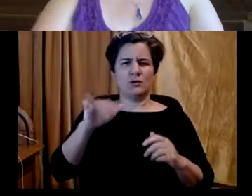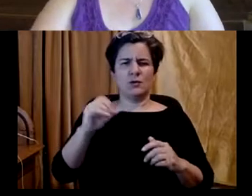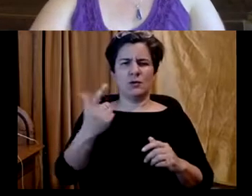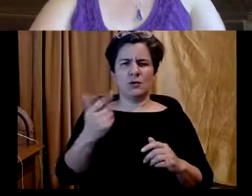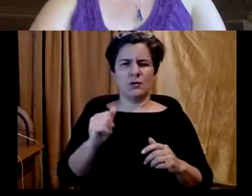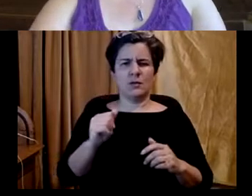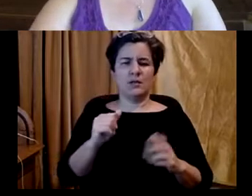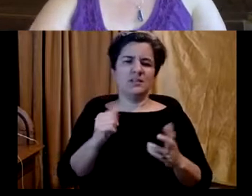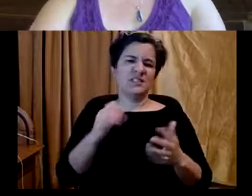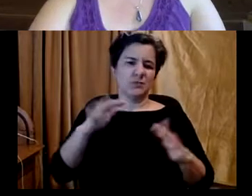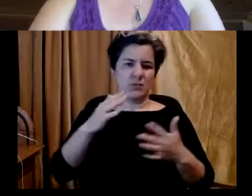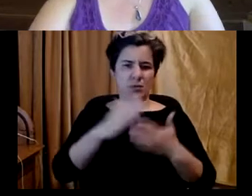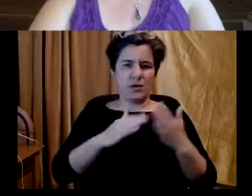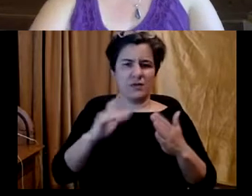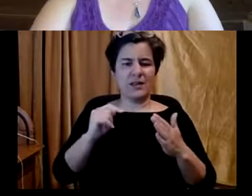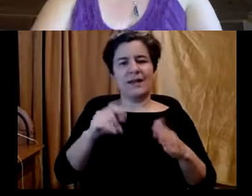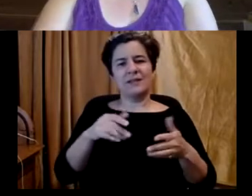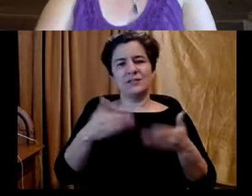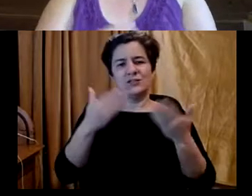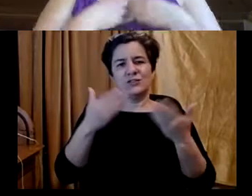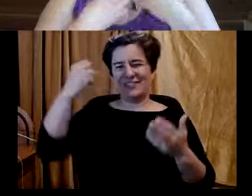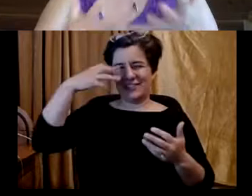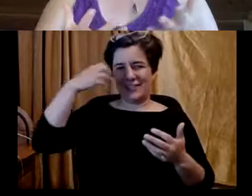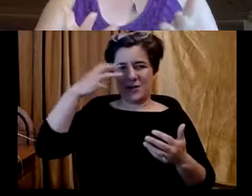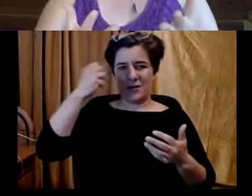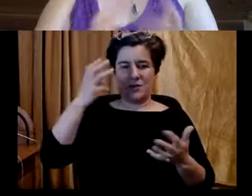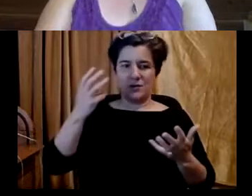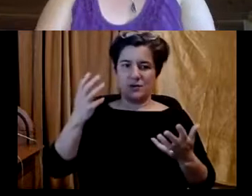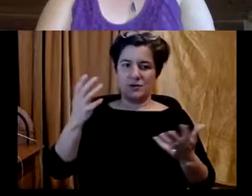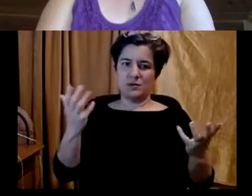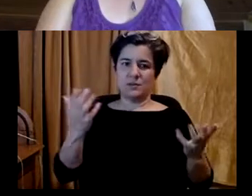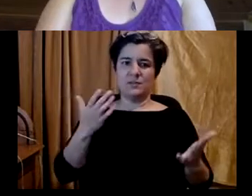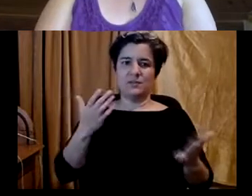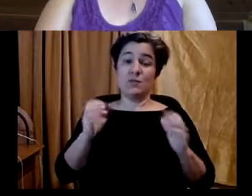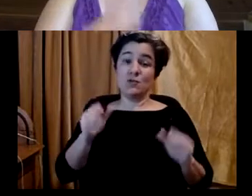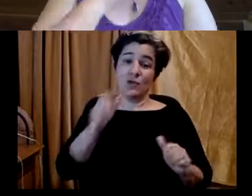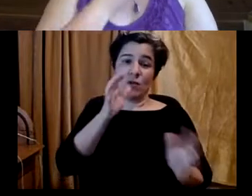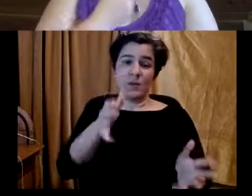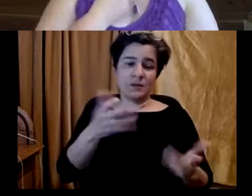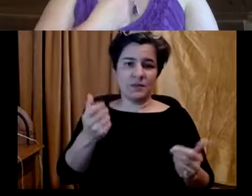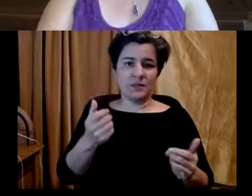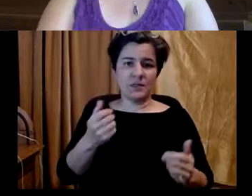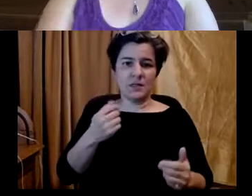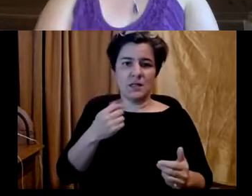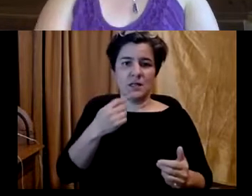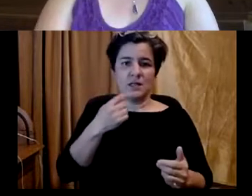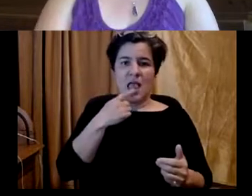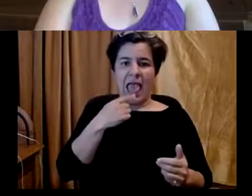of this, so I recommend doing it in the shower. And so because you might vomit, but it's put your tongue down towards your